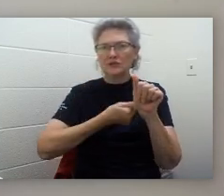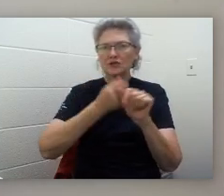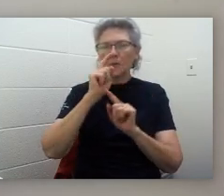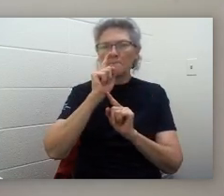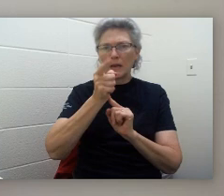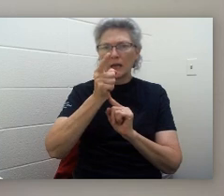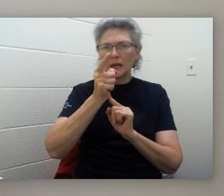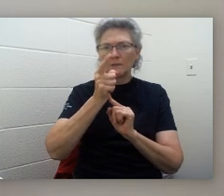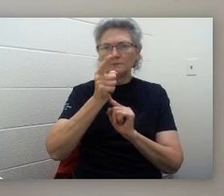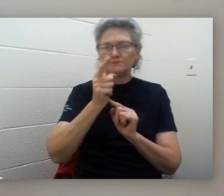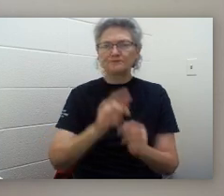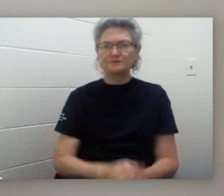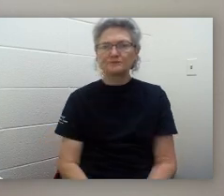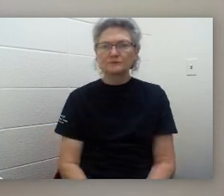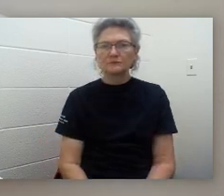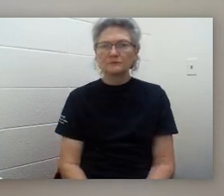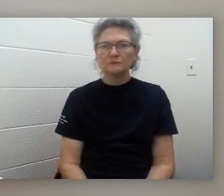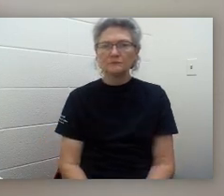1 minute.